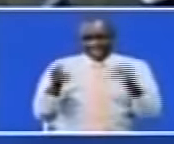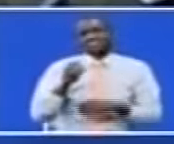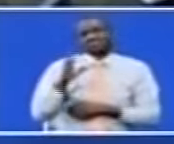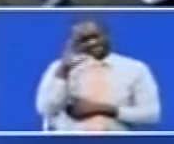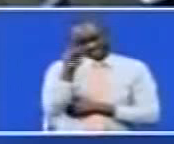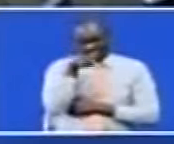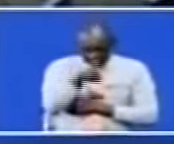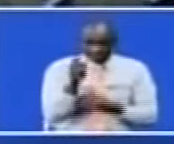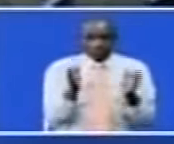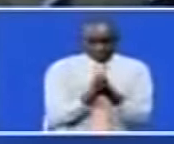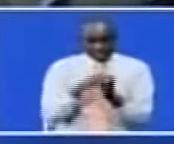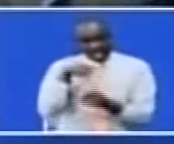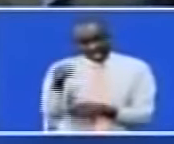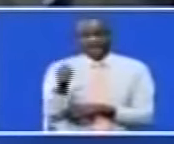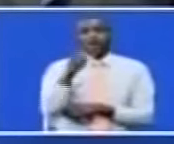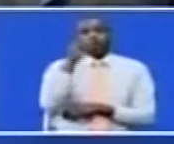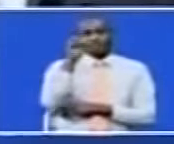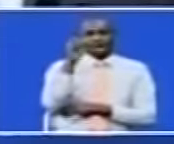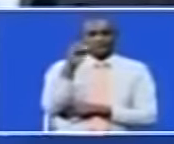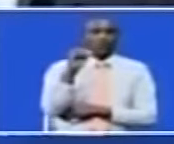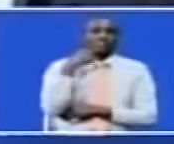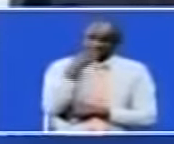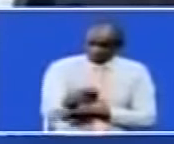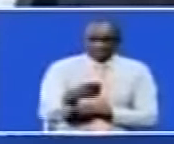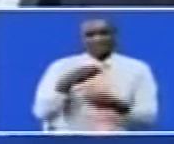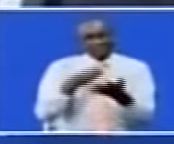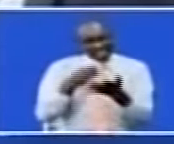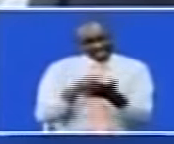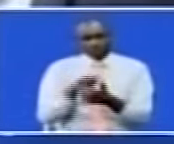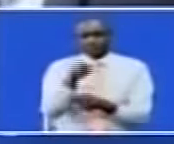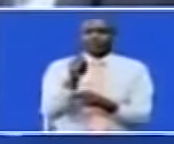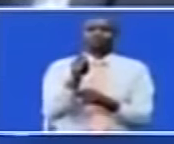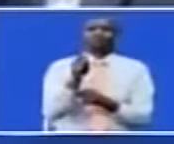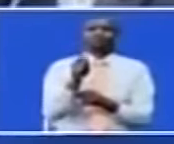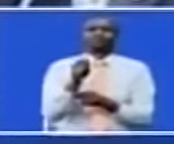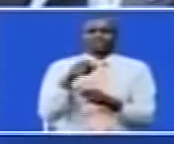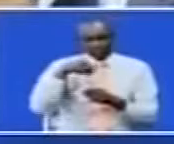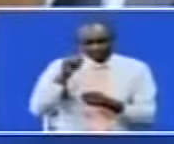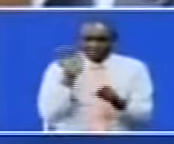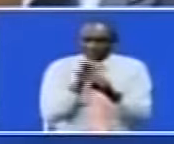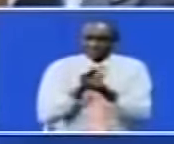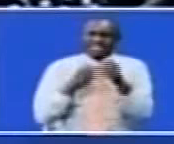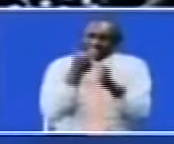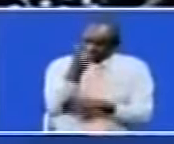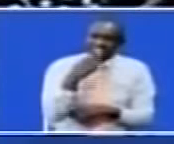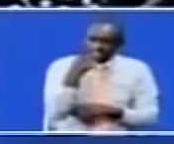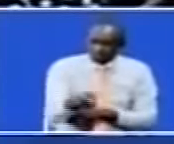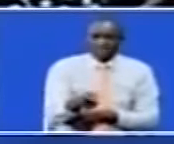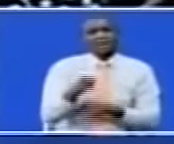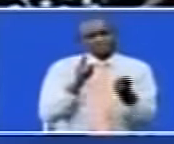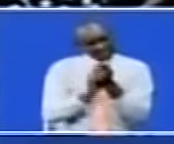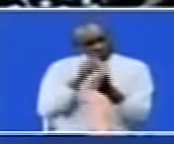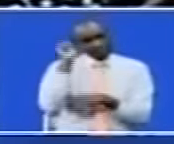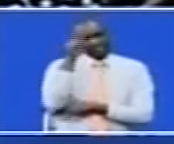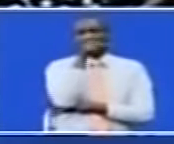her defense counterpart Rachel Lamamo, backed by National Assembly Majority Leader Eden Duale, met the Assembly of State Parties president to